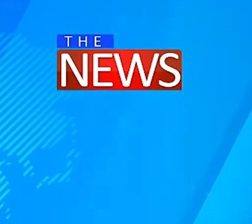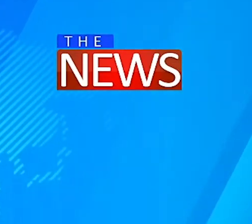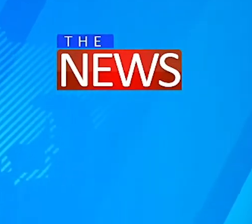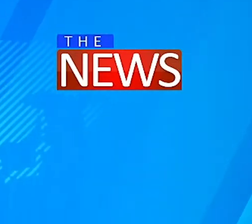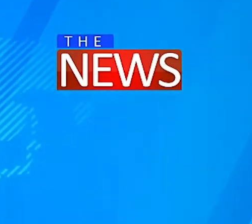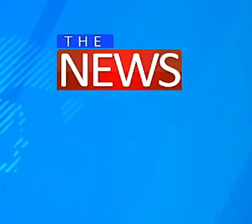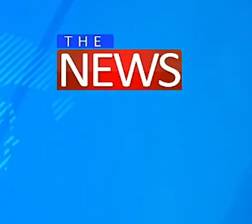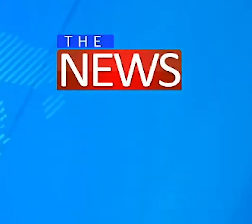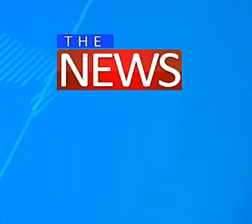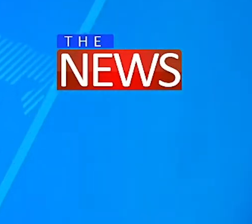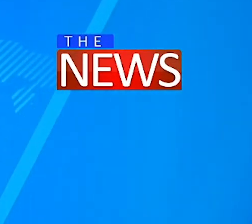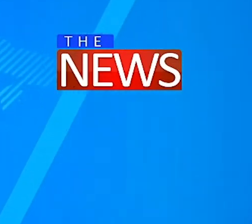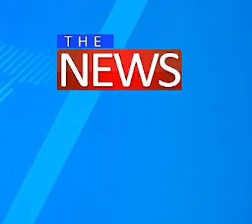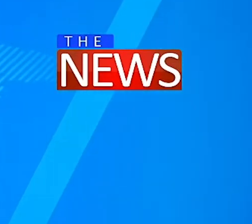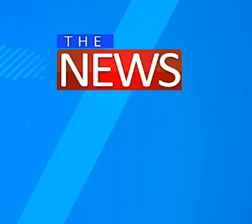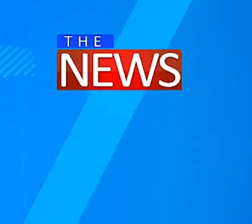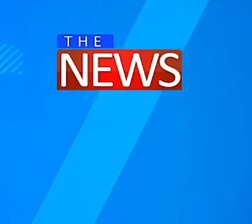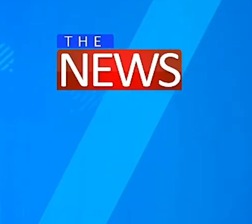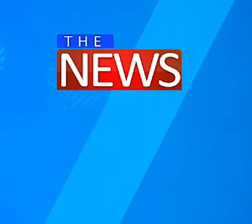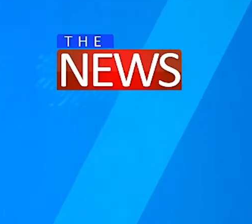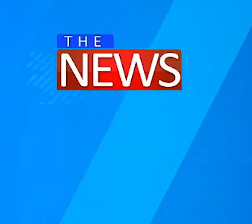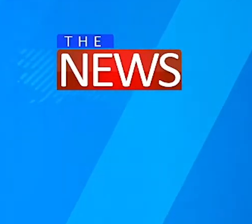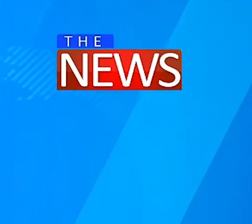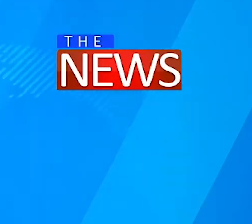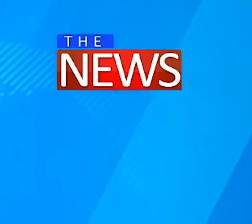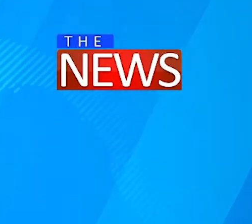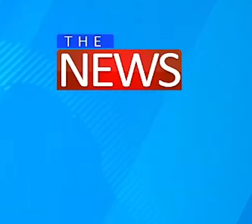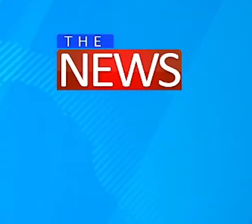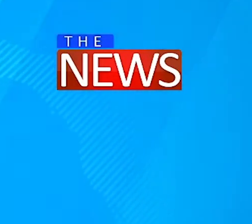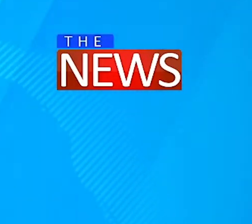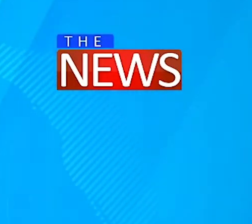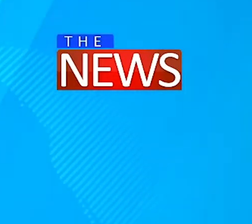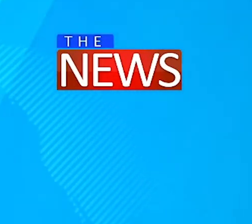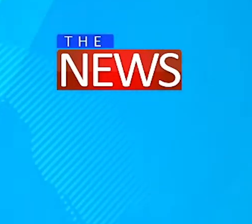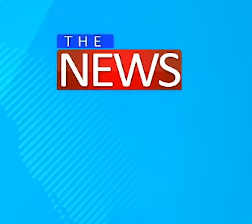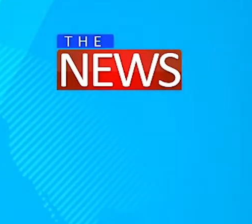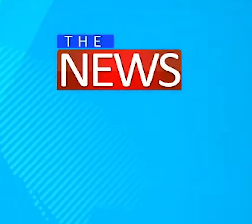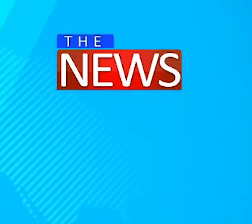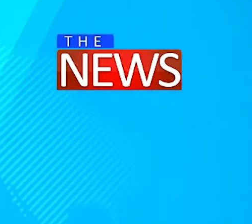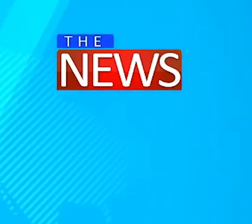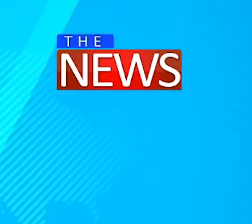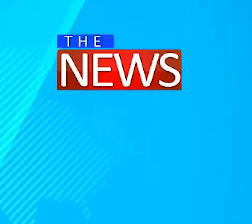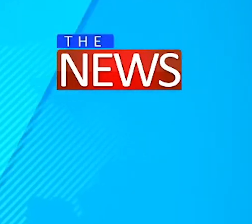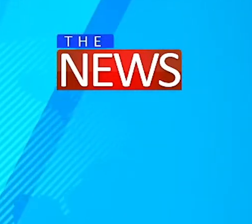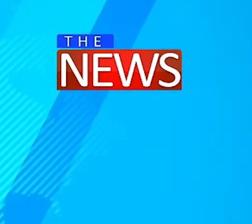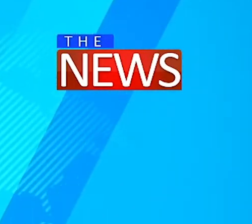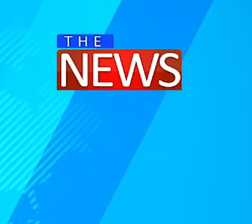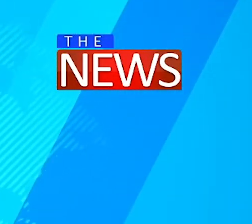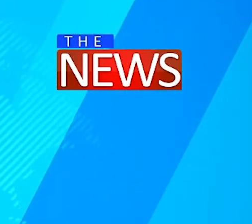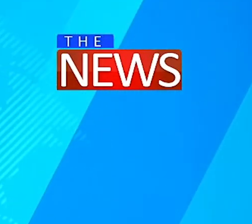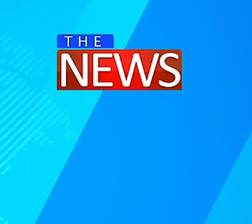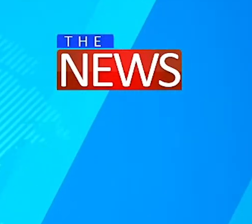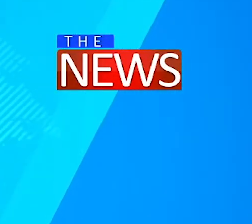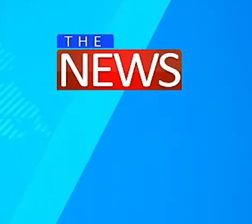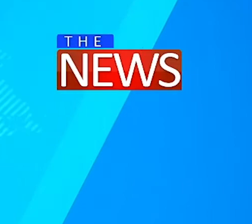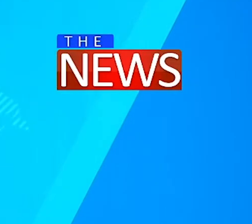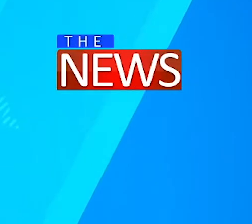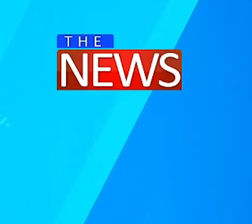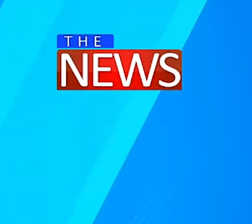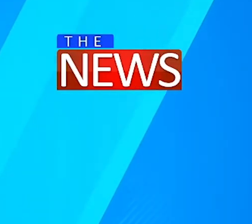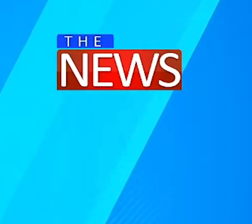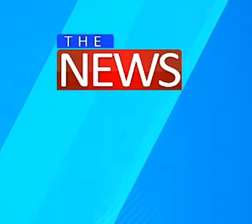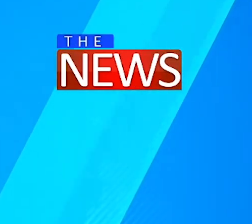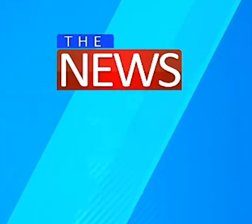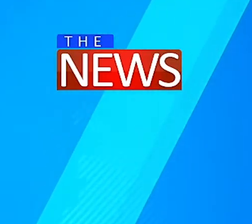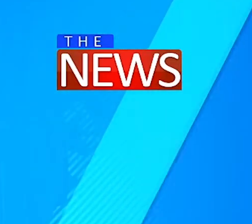failure. However, to date, not all persons who have died from the virus were seniors or even had comorbidities. This was a